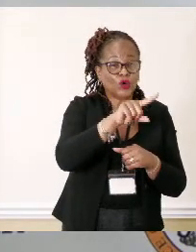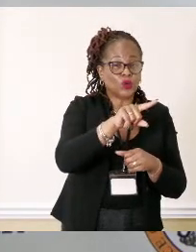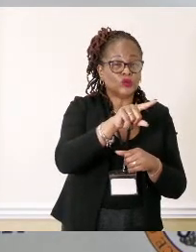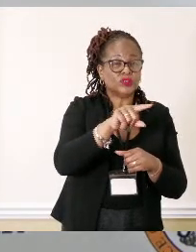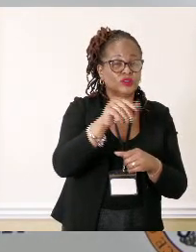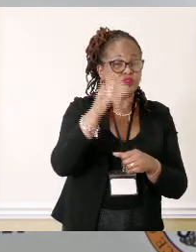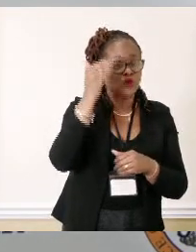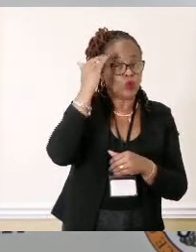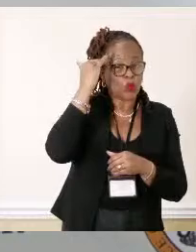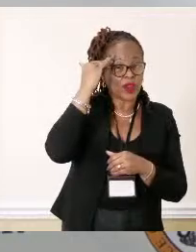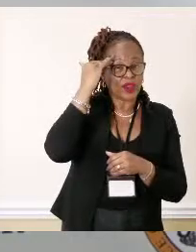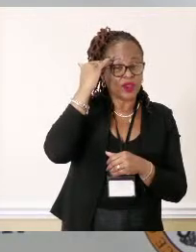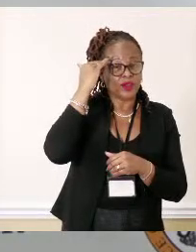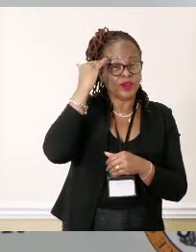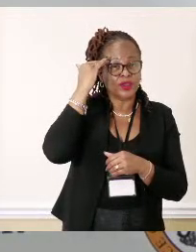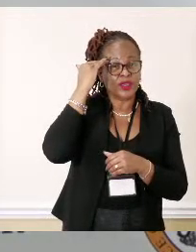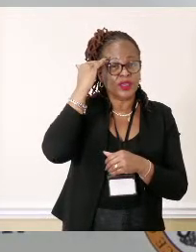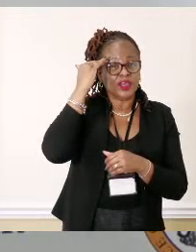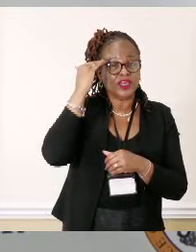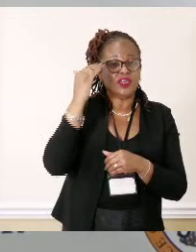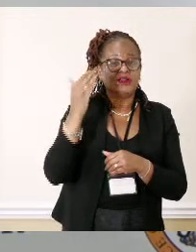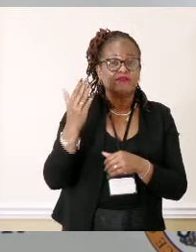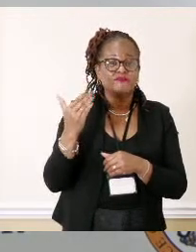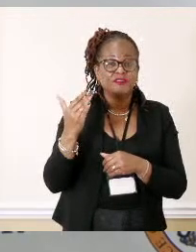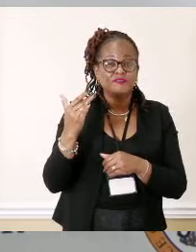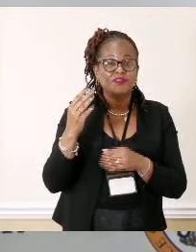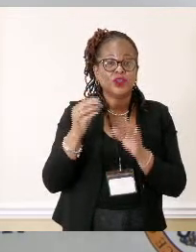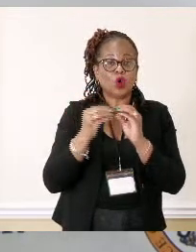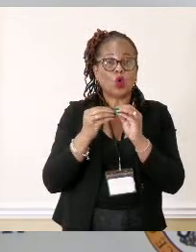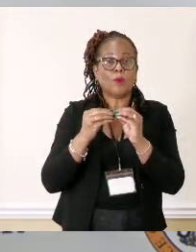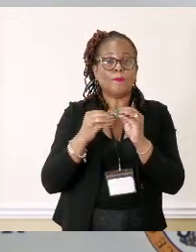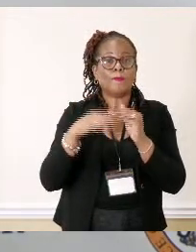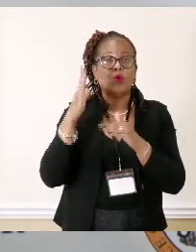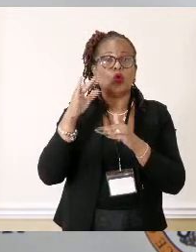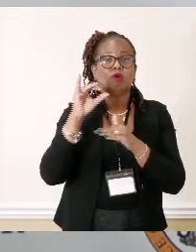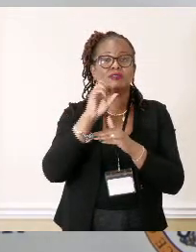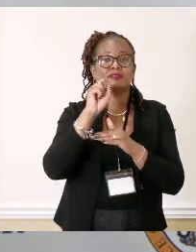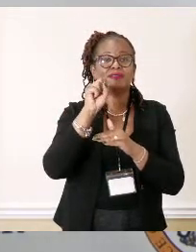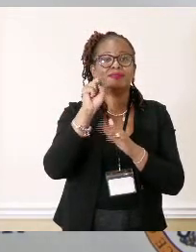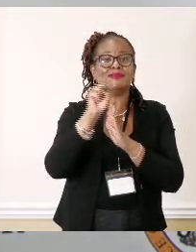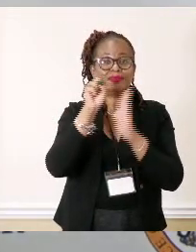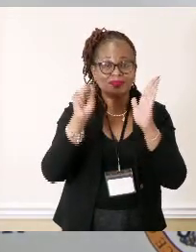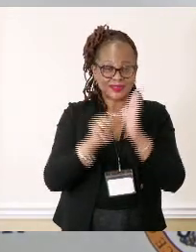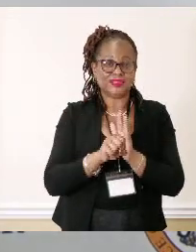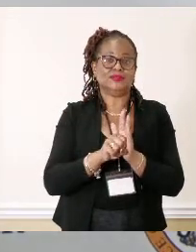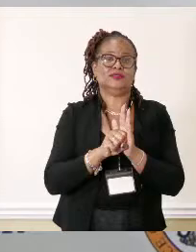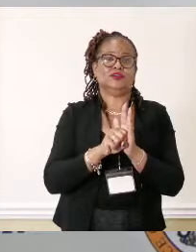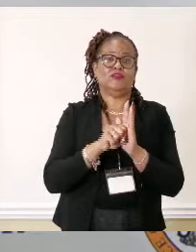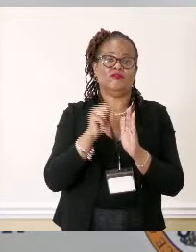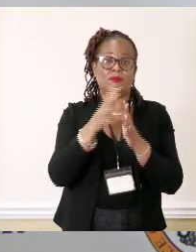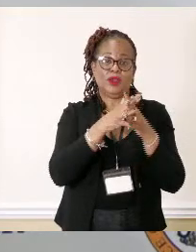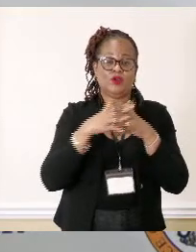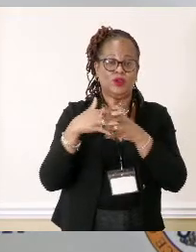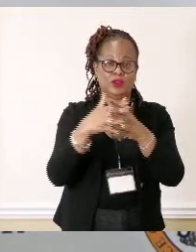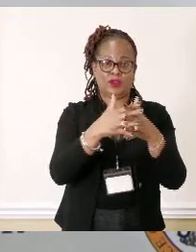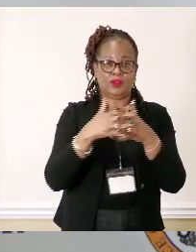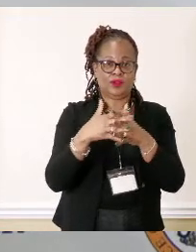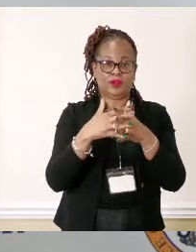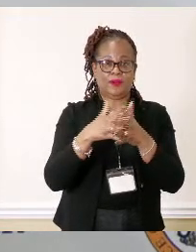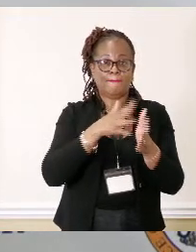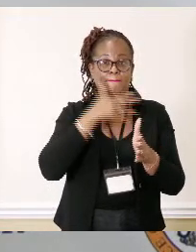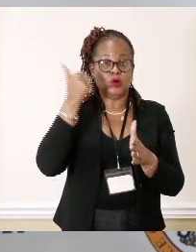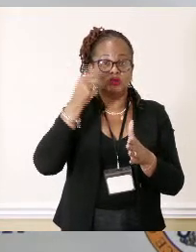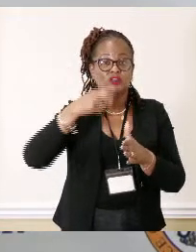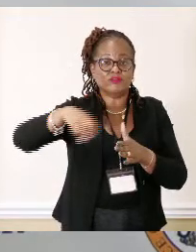you are aware, exist in 50 or more states of the United States of America. And most of